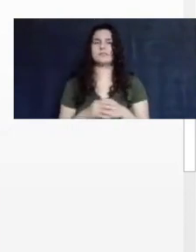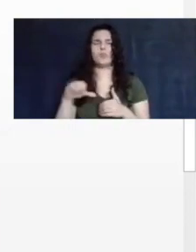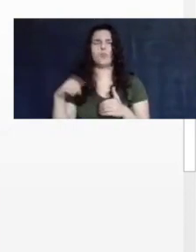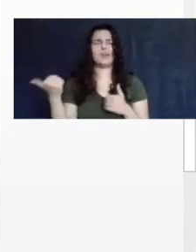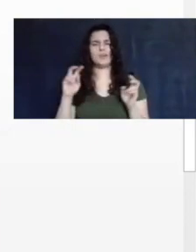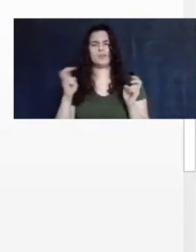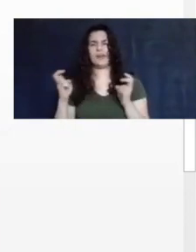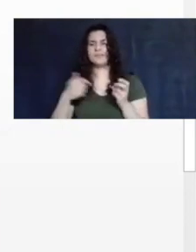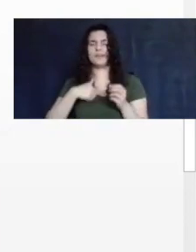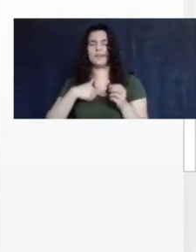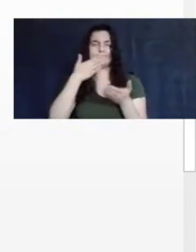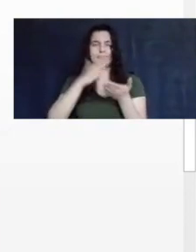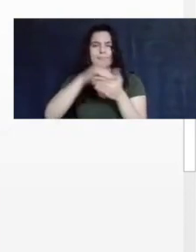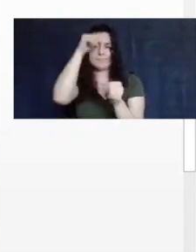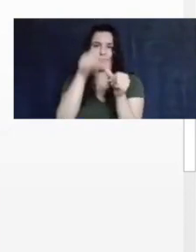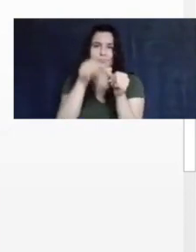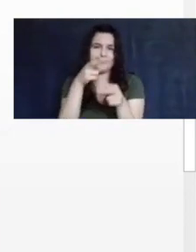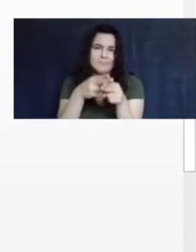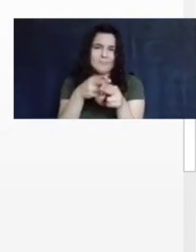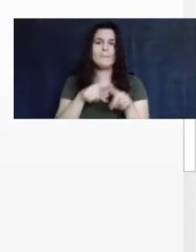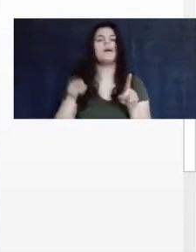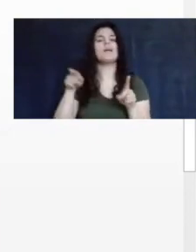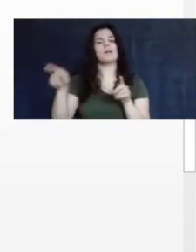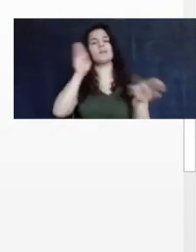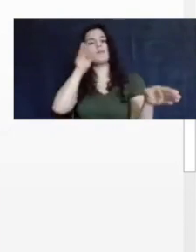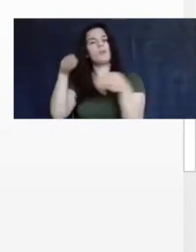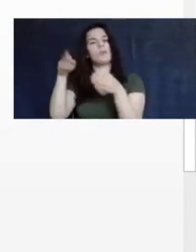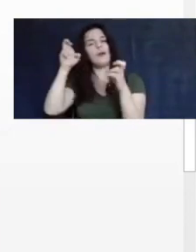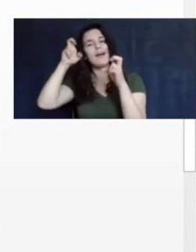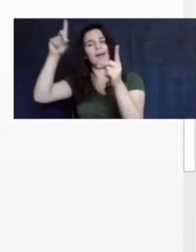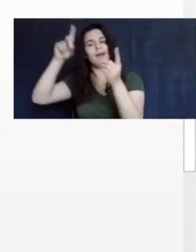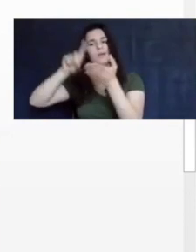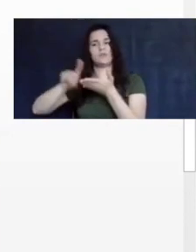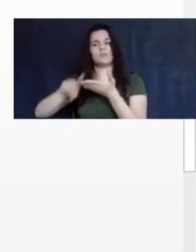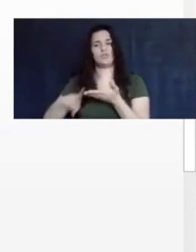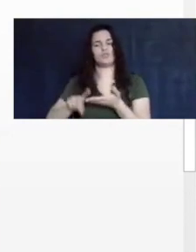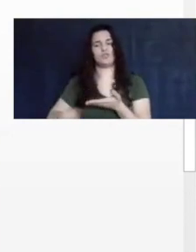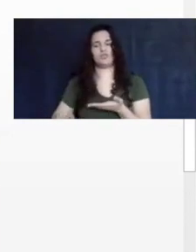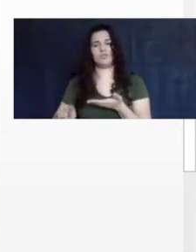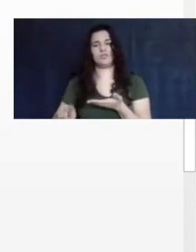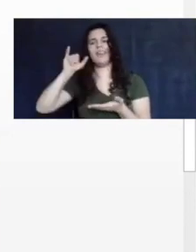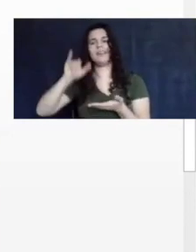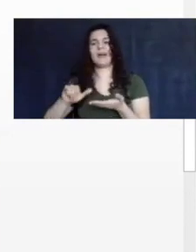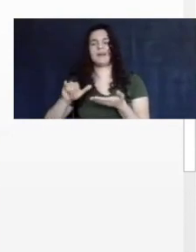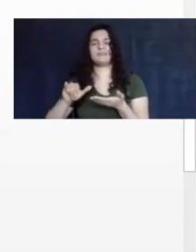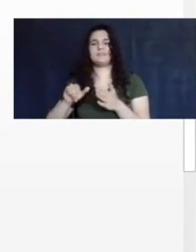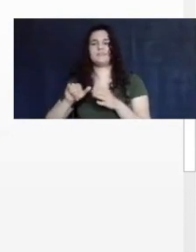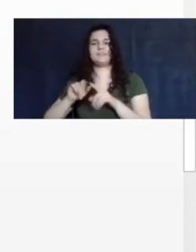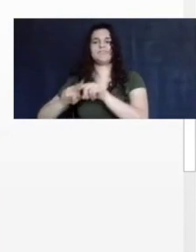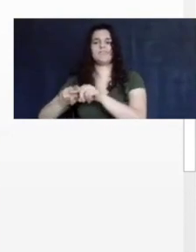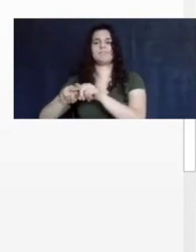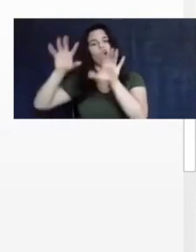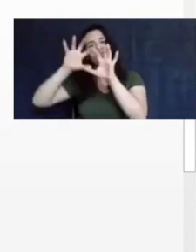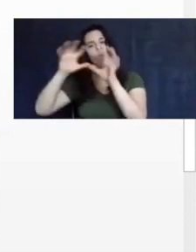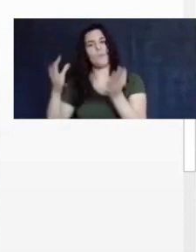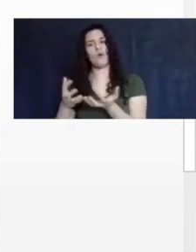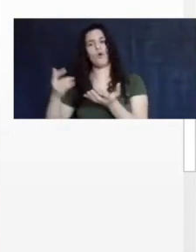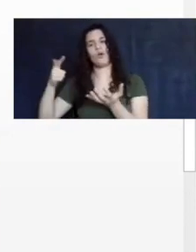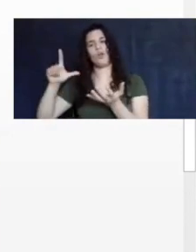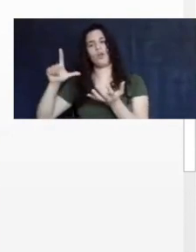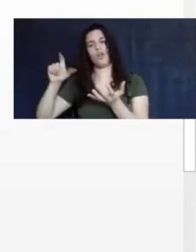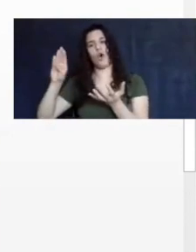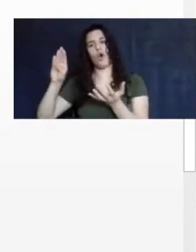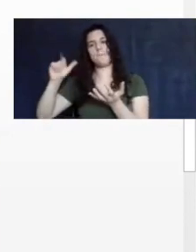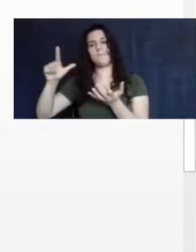bad with titles. But the point is they're ed research courses, many of which are geared towards the global education because it is a concentration